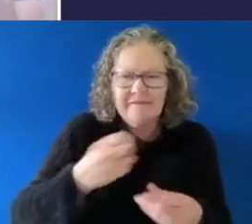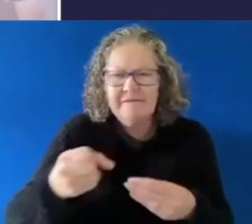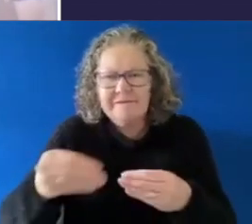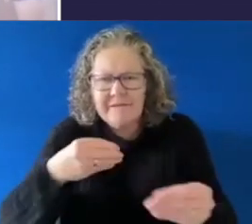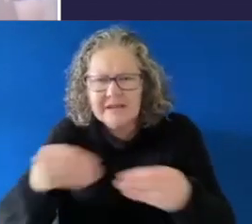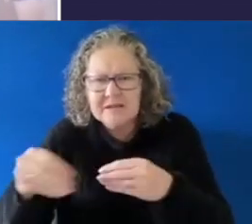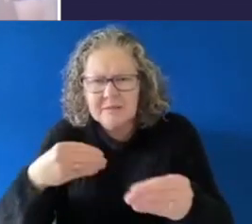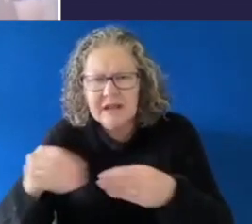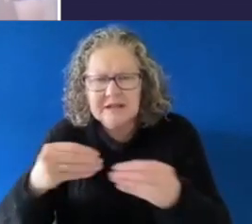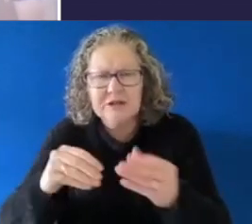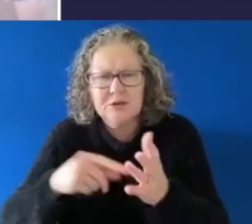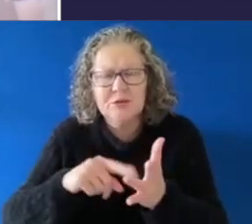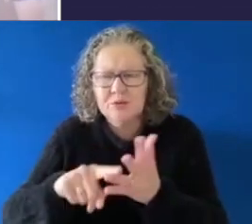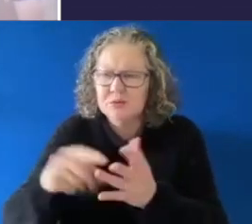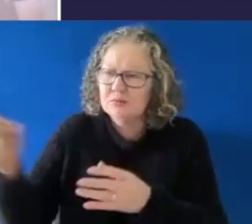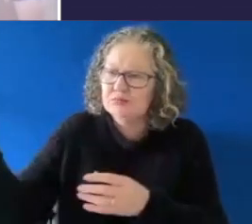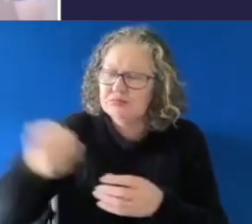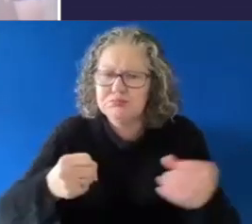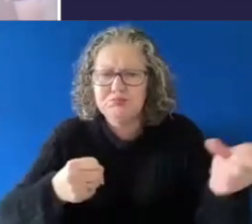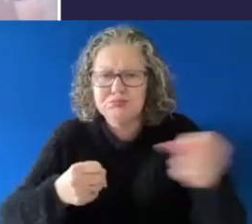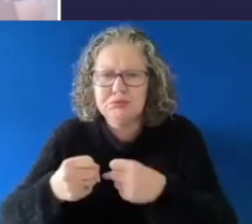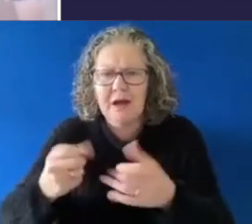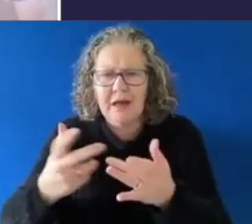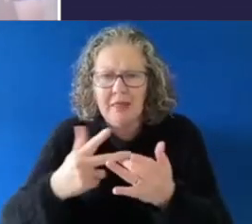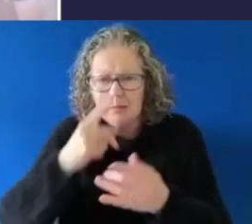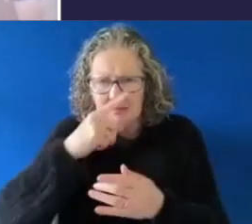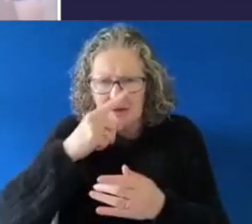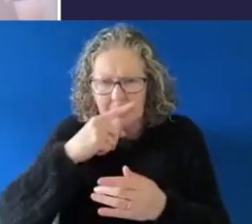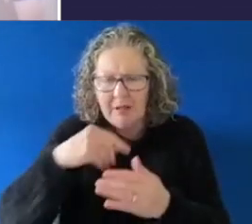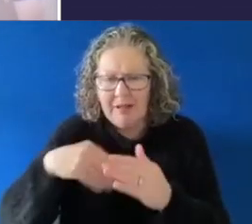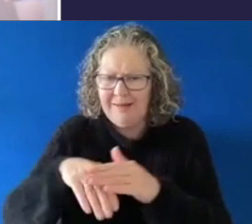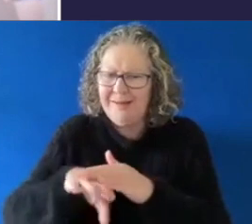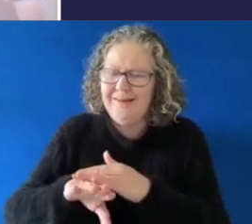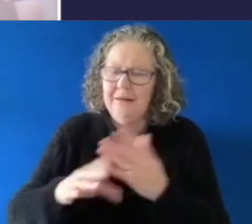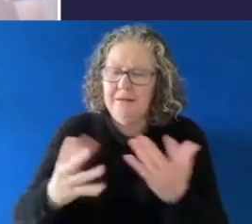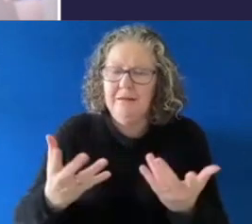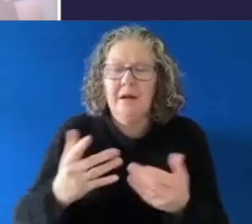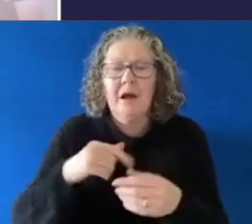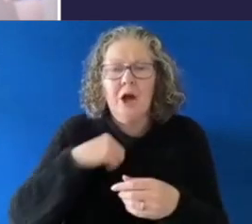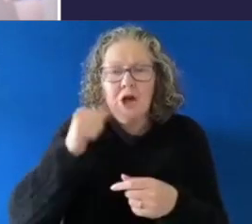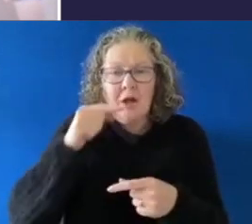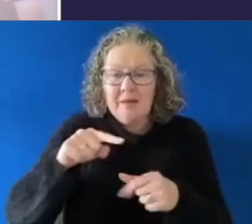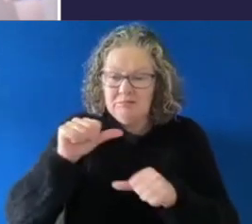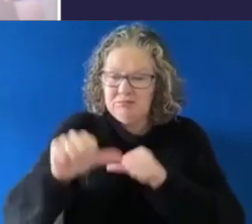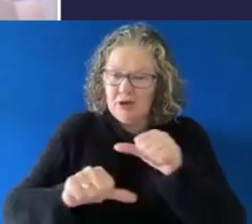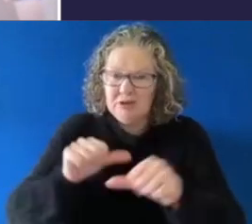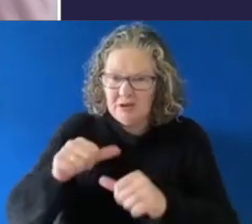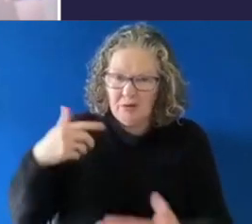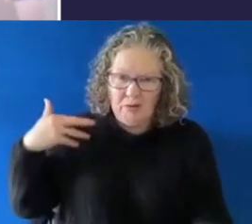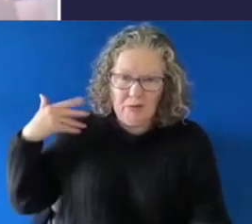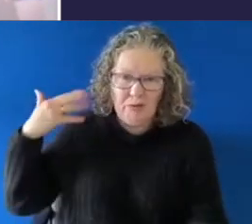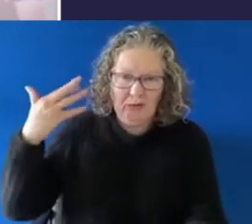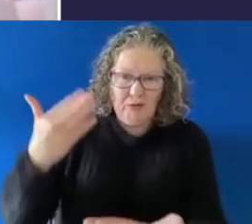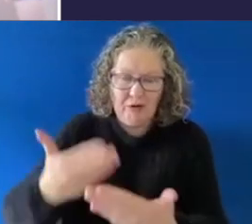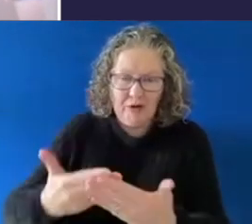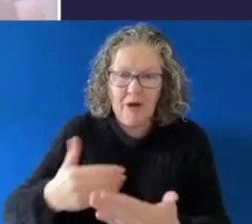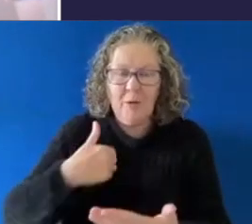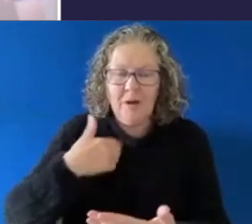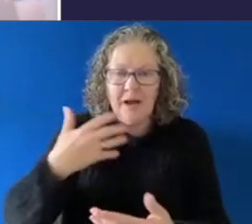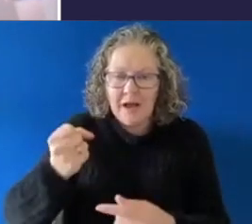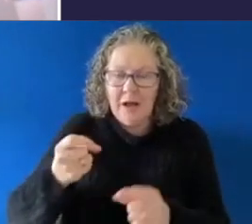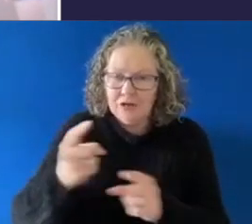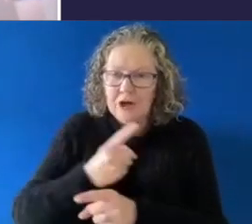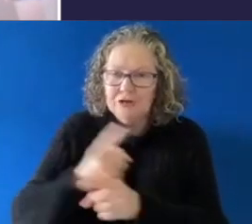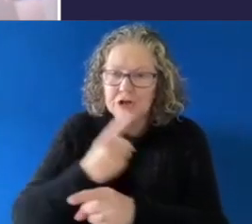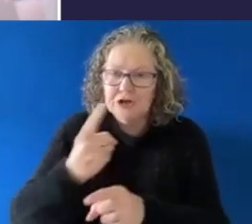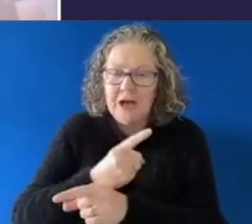bring other people in as well. And I guess because the process has been going on for so long, not only have we had a rolling number of housemates,